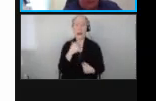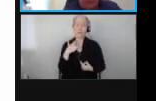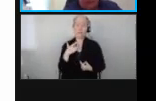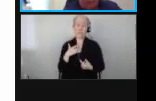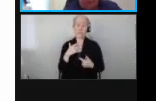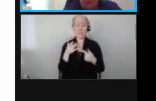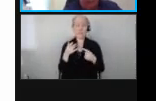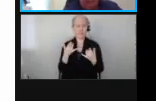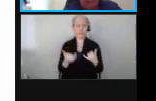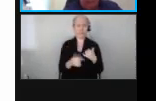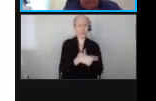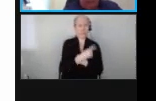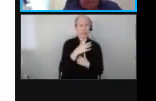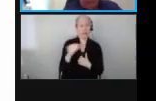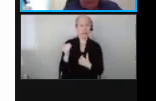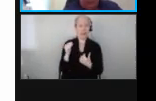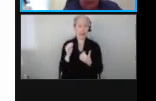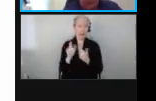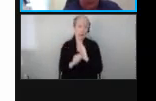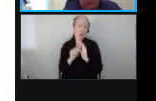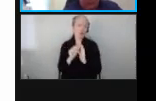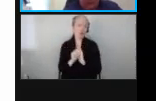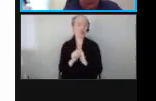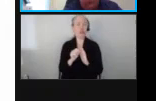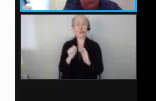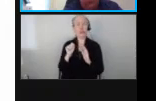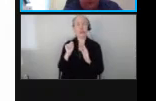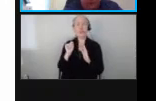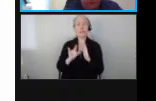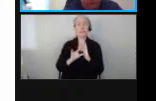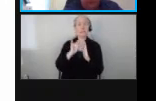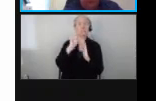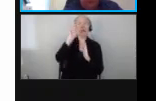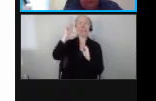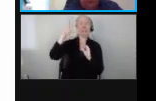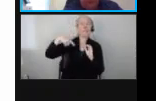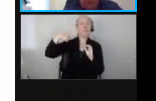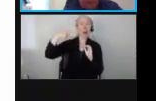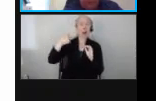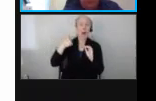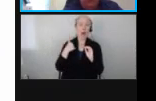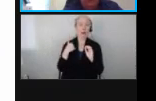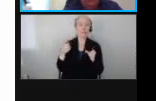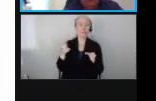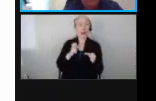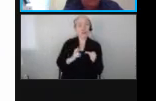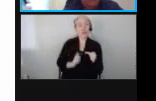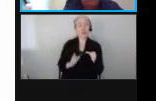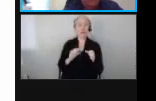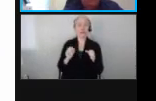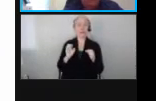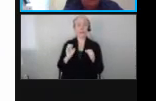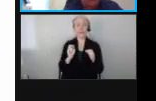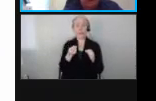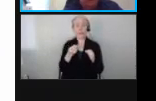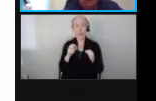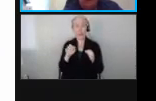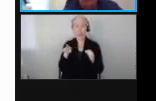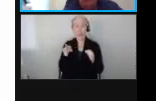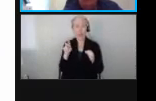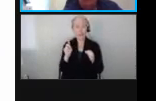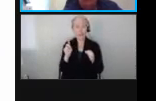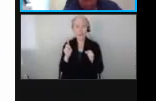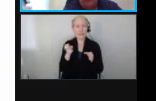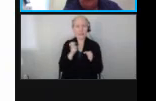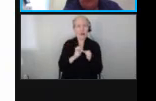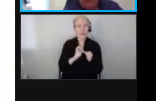space flight, where we're going to have passengers and enhanced passengers and people who are medically potentially compromised